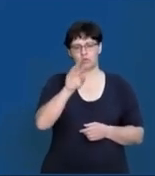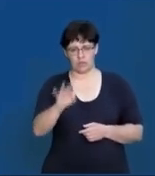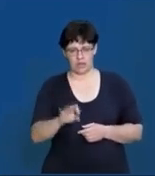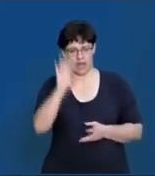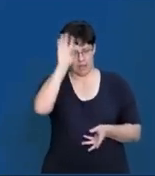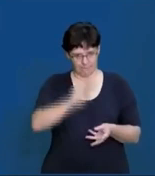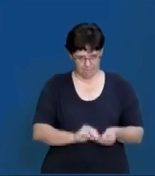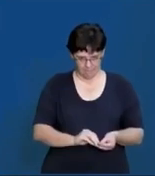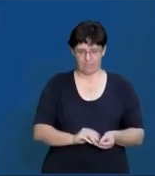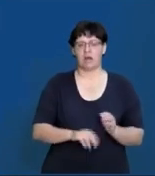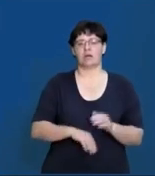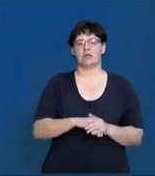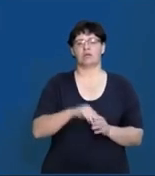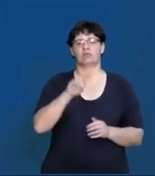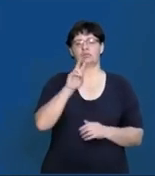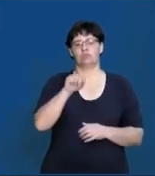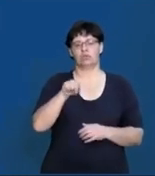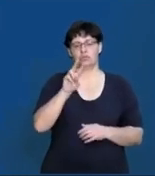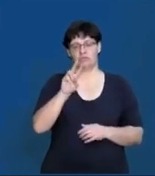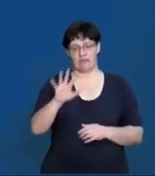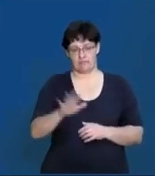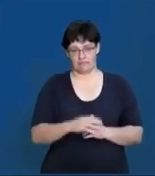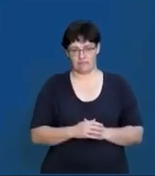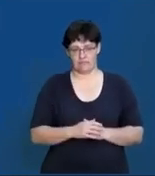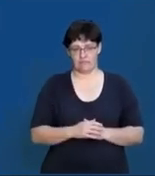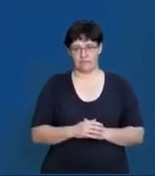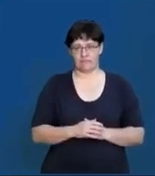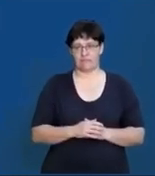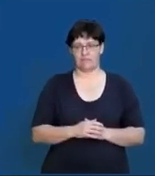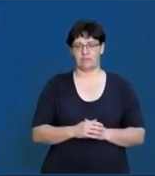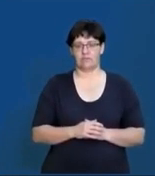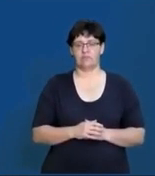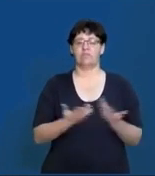2.23, right up until 2.25. Right.